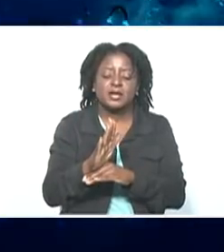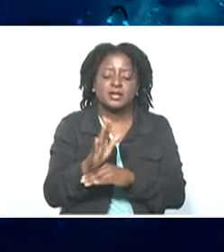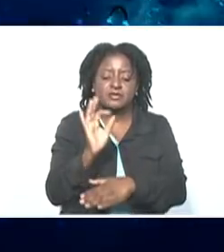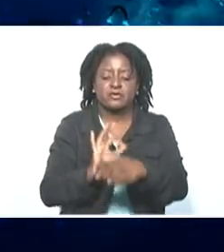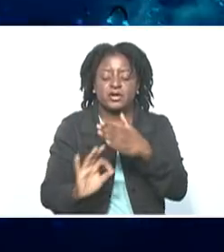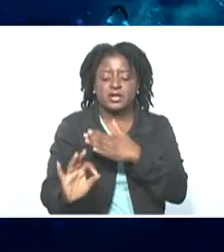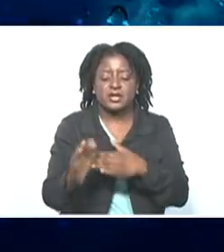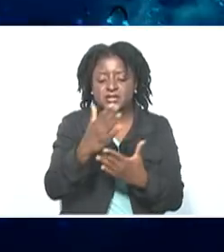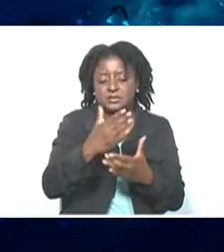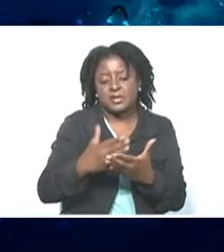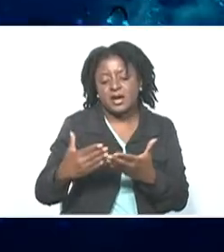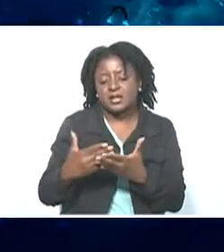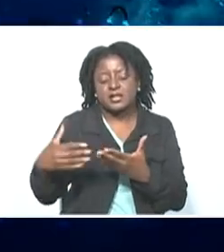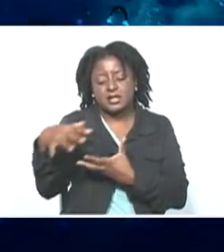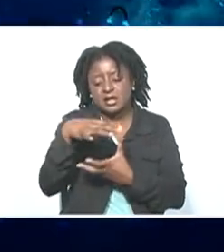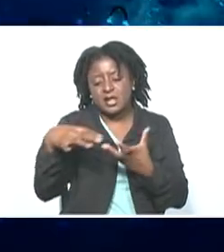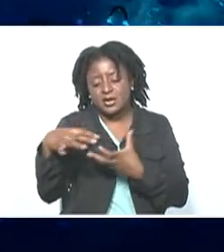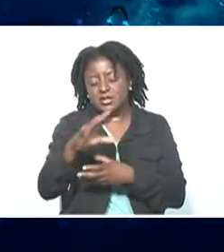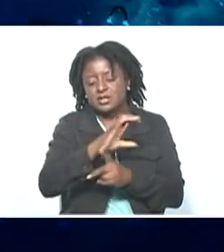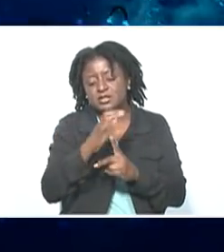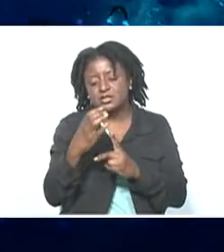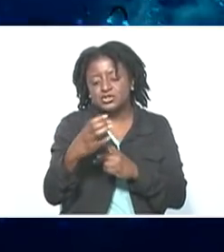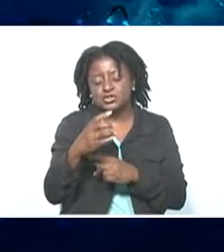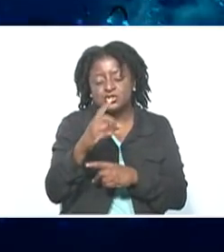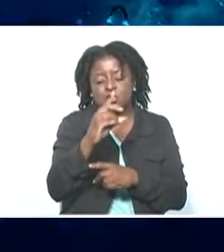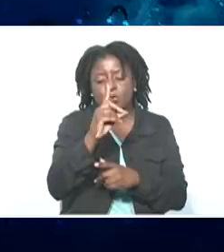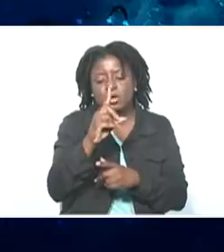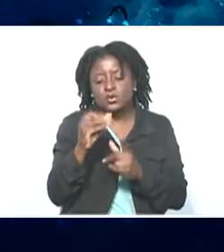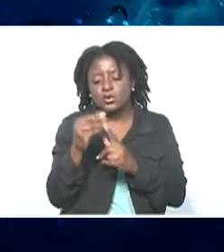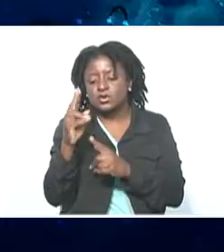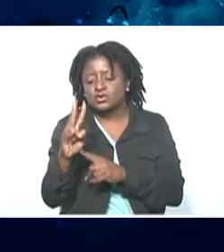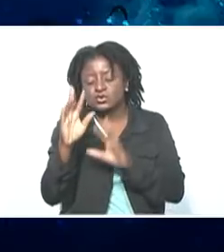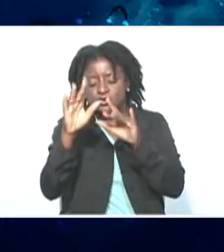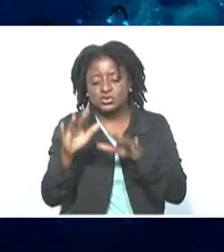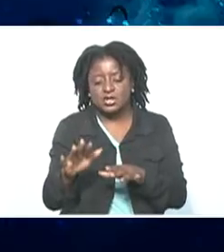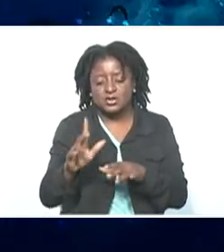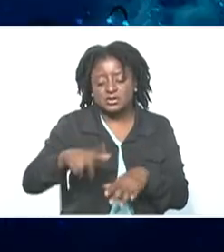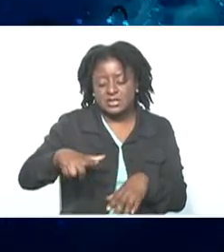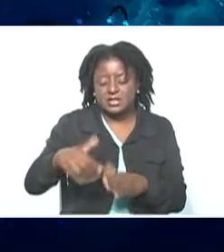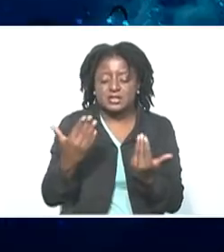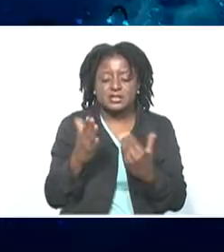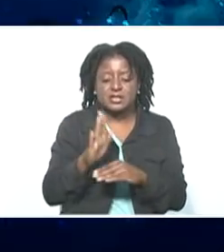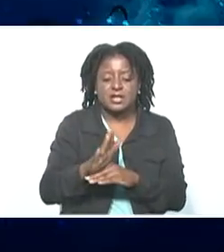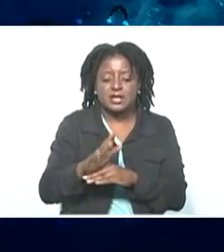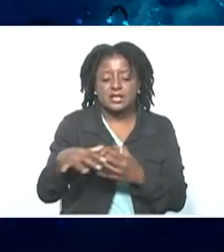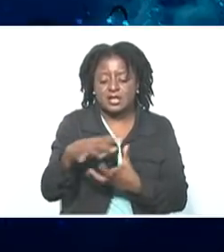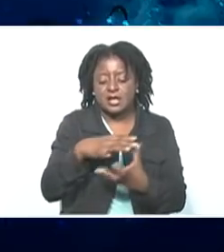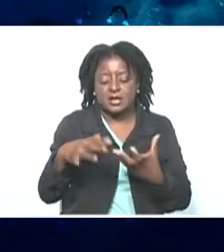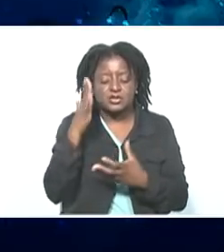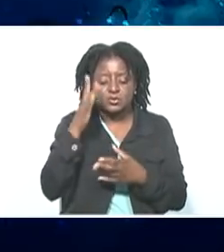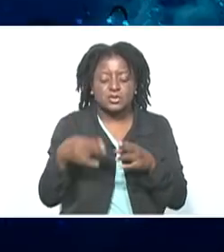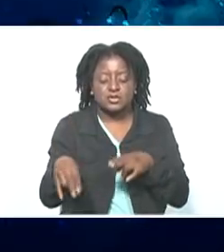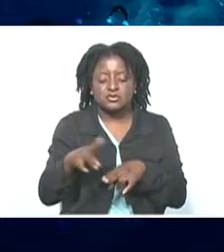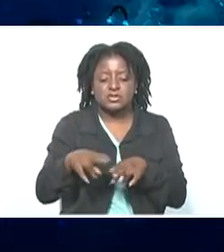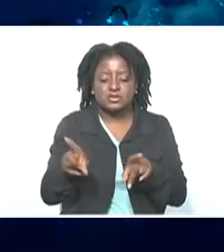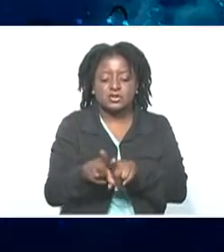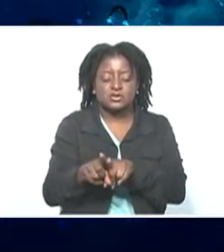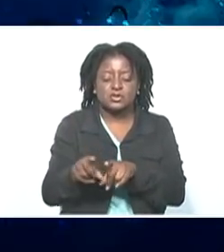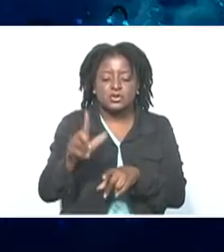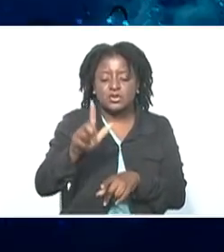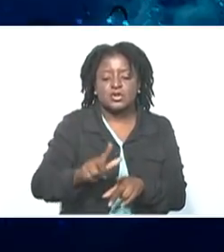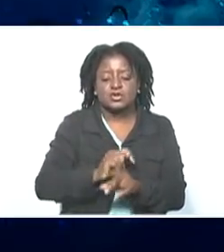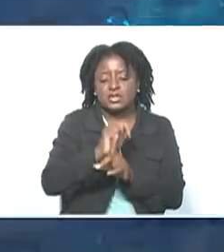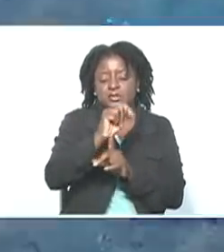partly cloudy conditions with 1 or 2 sporty showers, particularly later on tonight. The clouds will be increasing as well. Low temperature getting down